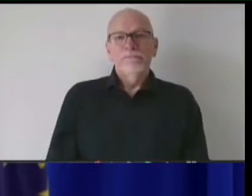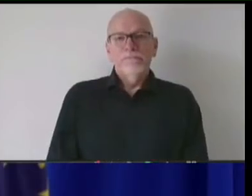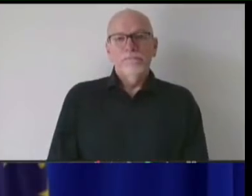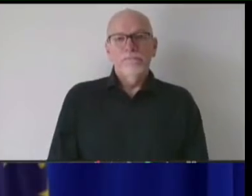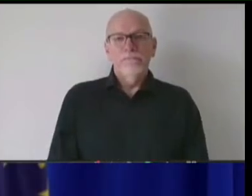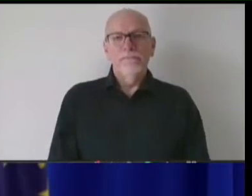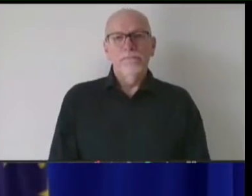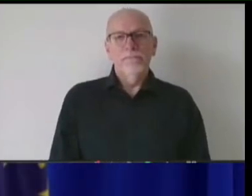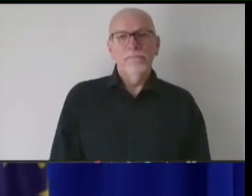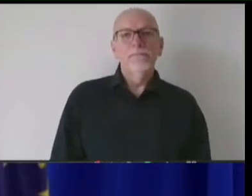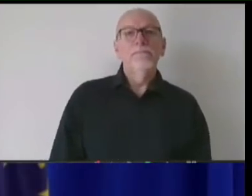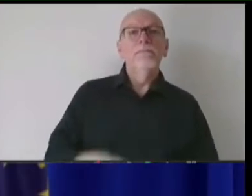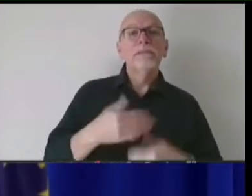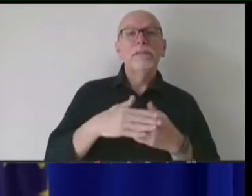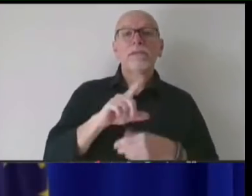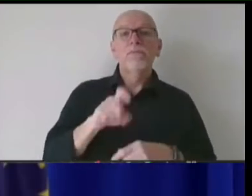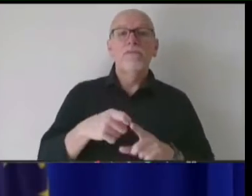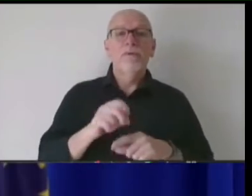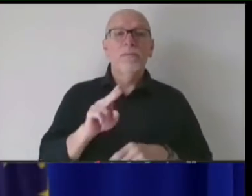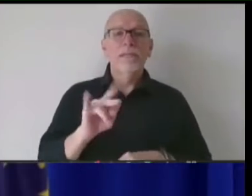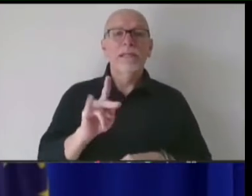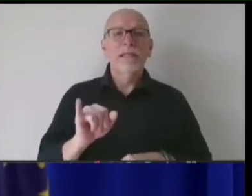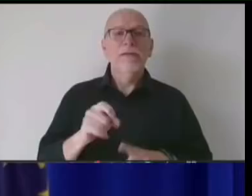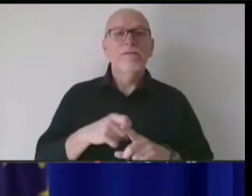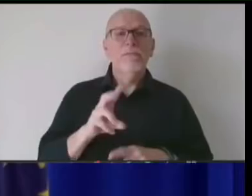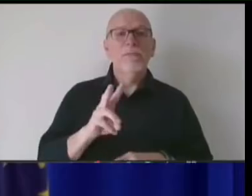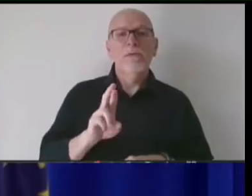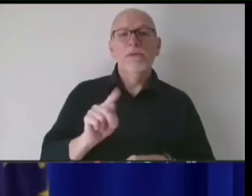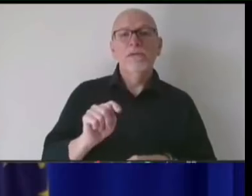Next question is from Nikki of WRTV.